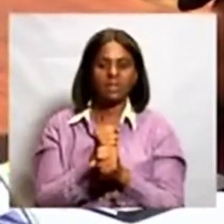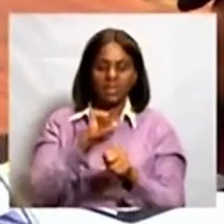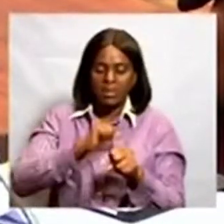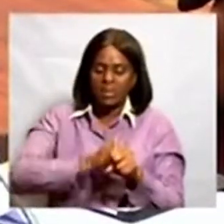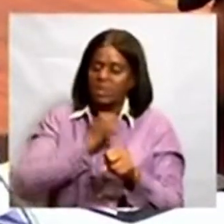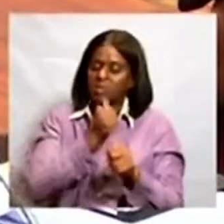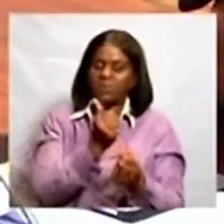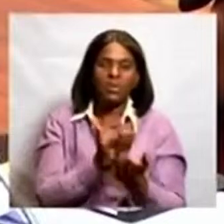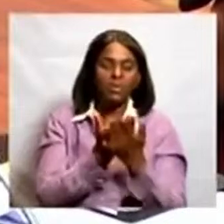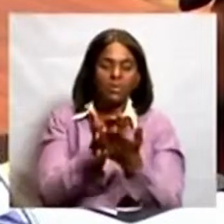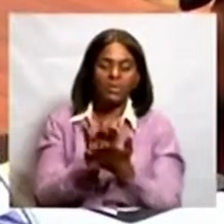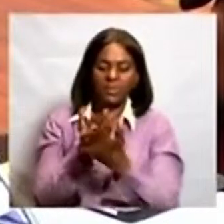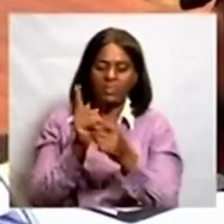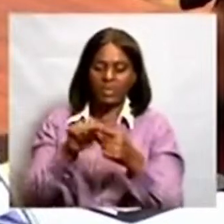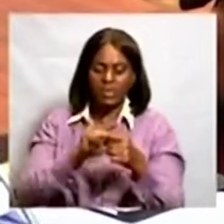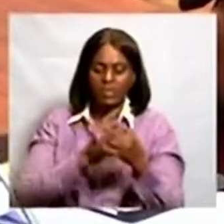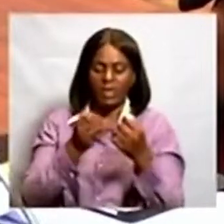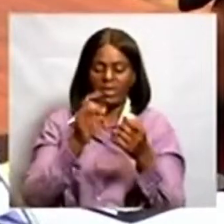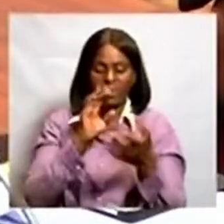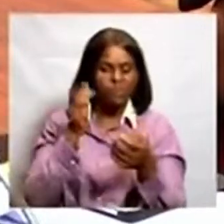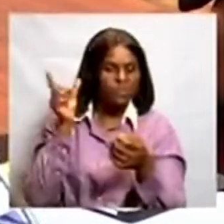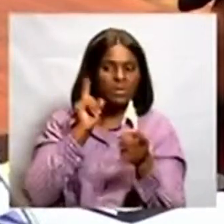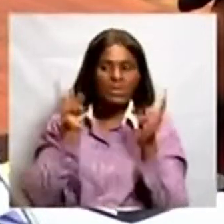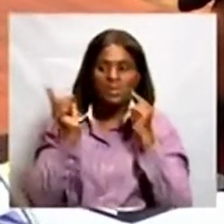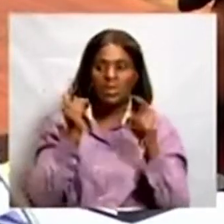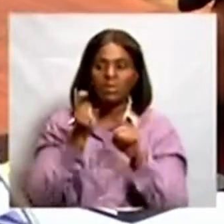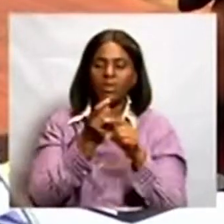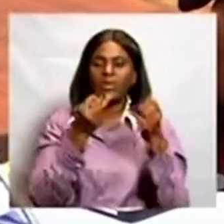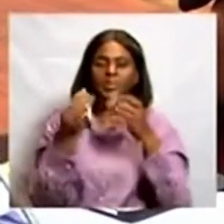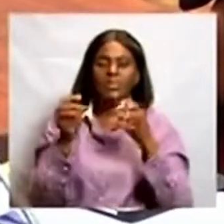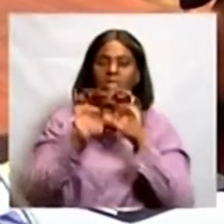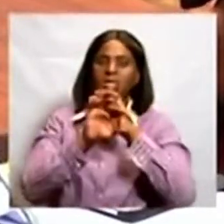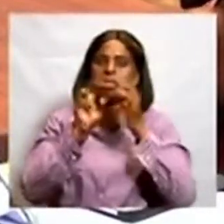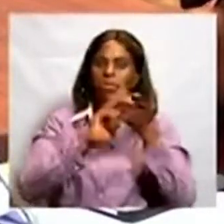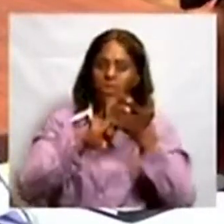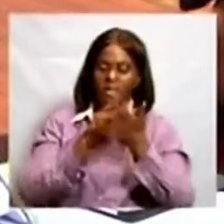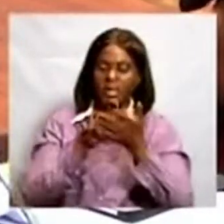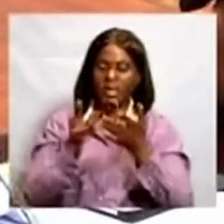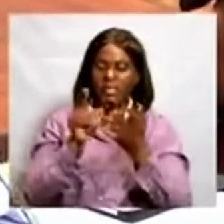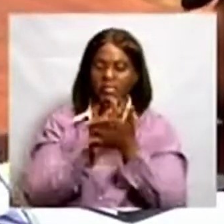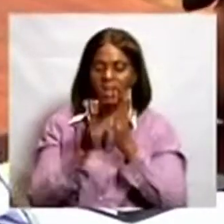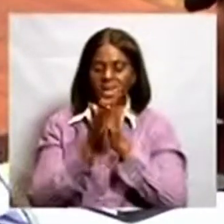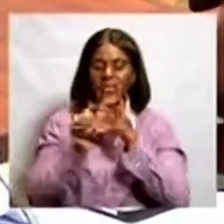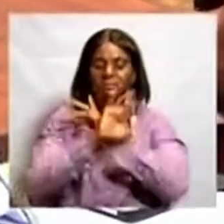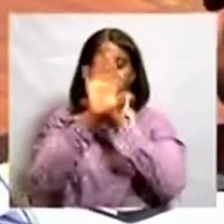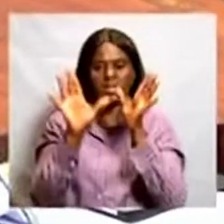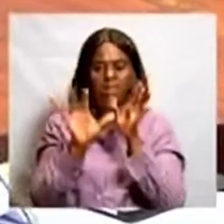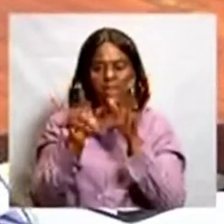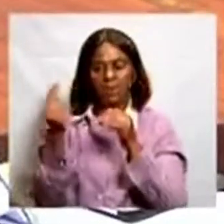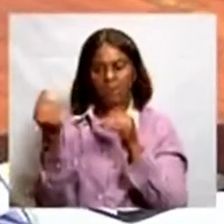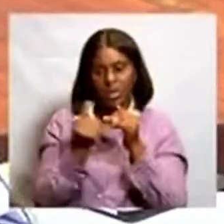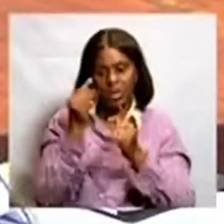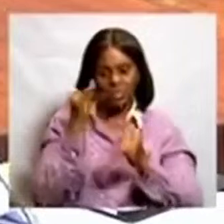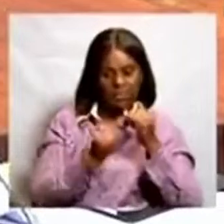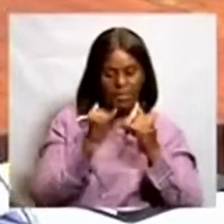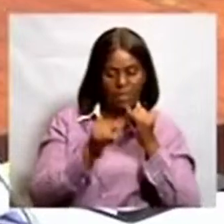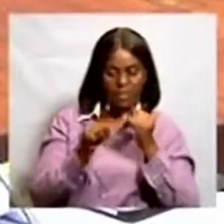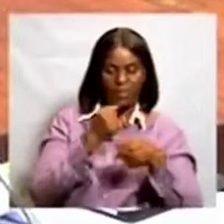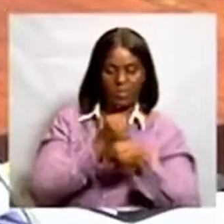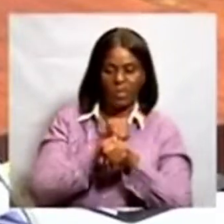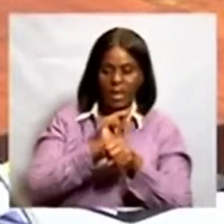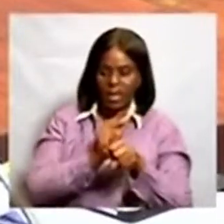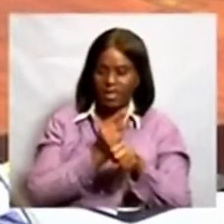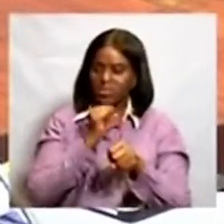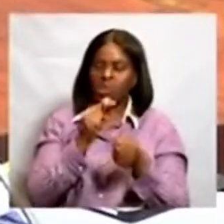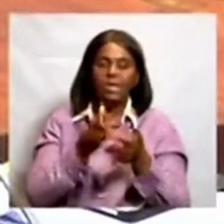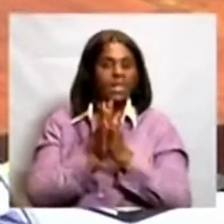submitting, but we want to hear from many witnesses so that it's clear. Now you are coming at the end, and you make this. We're not going to